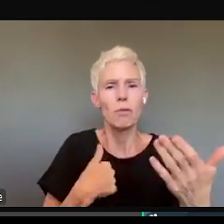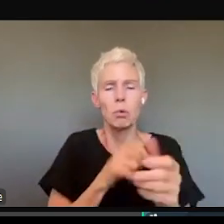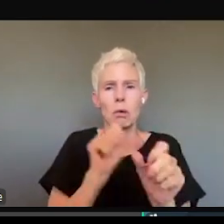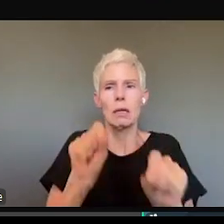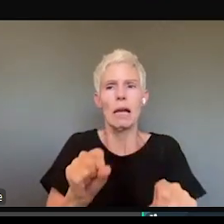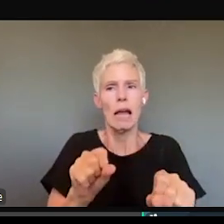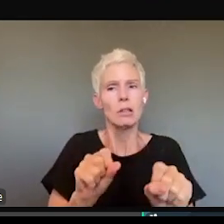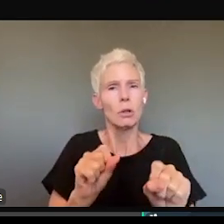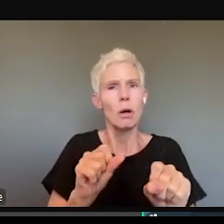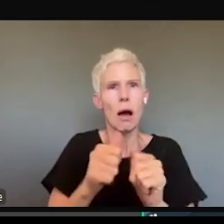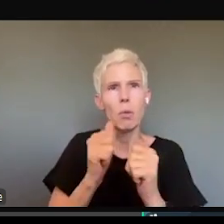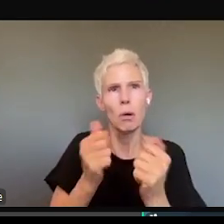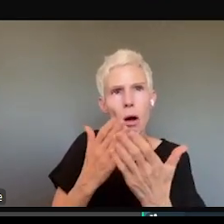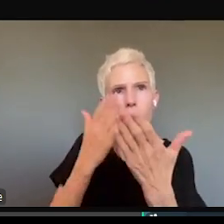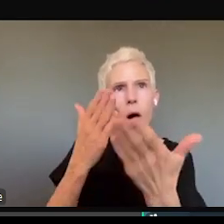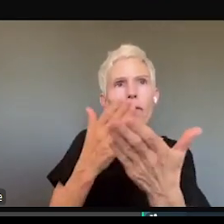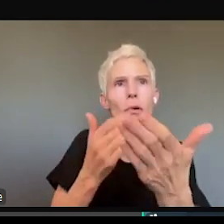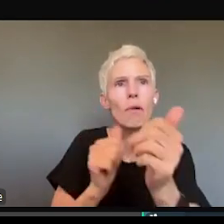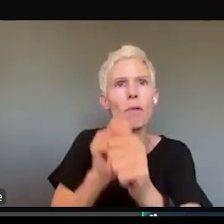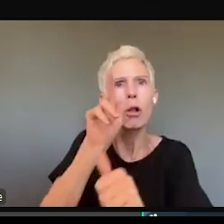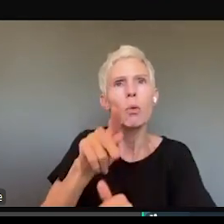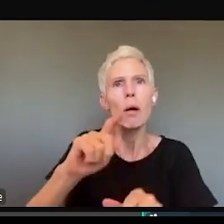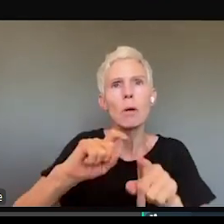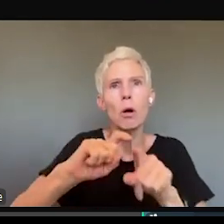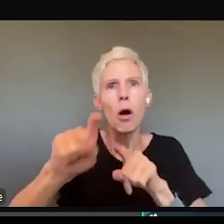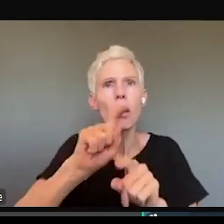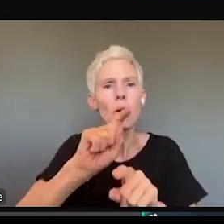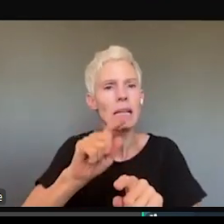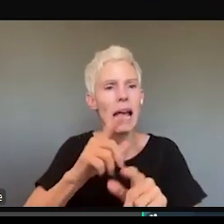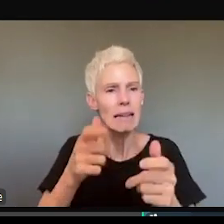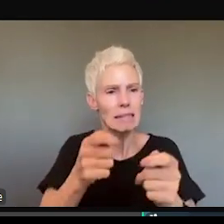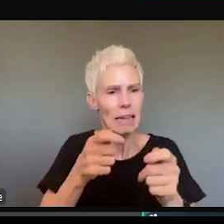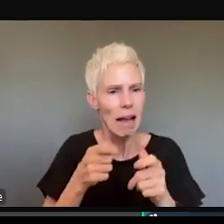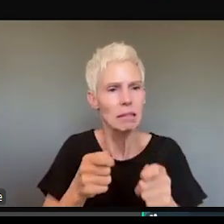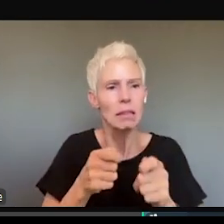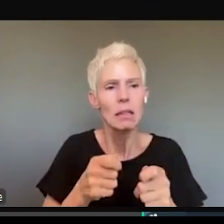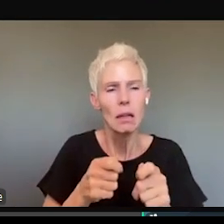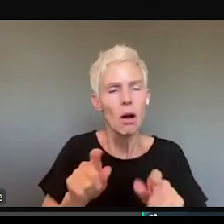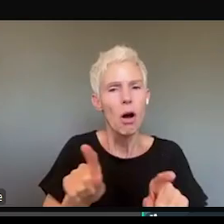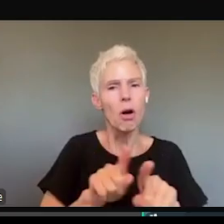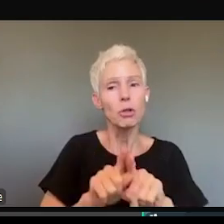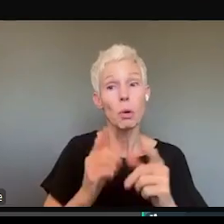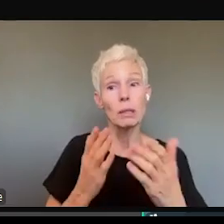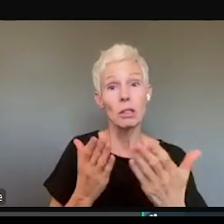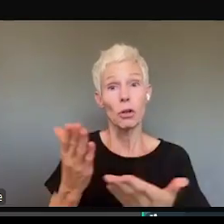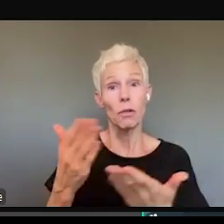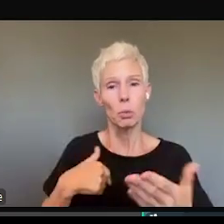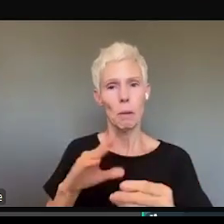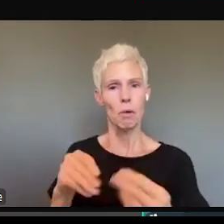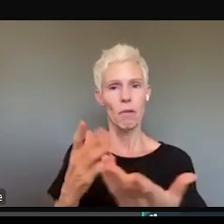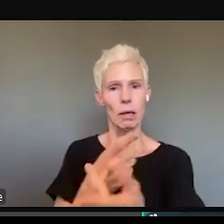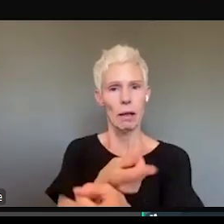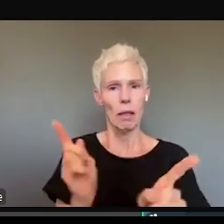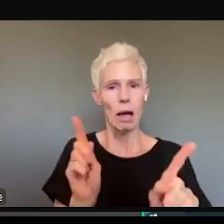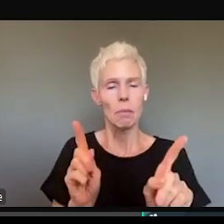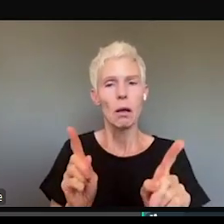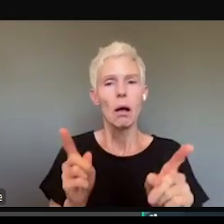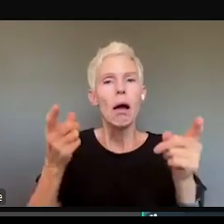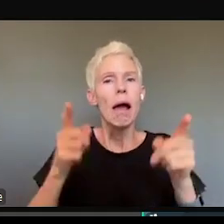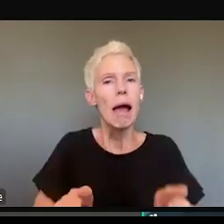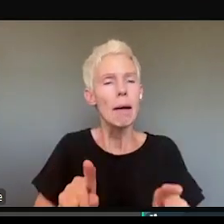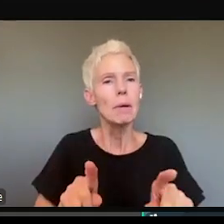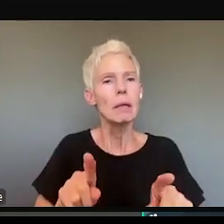offer those follow-up calls and texts to get people to really understand this is a service that we're providing for them. Once we do get